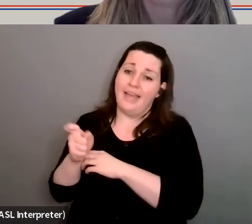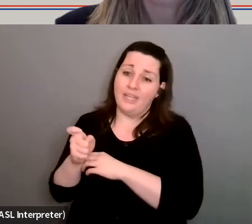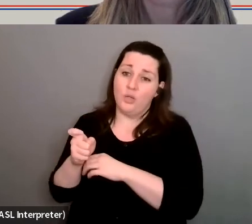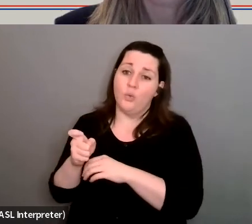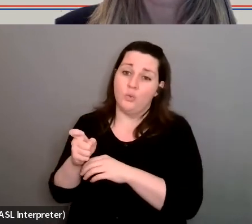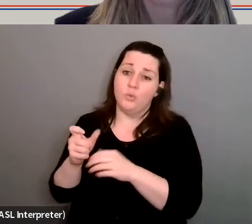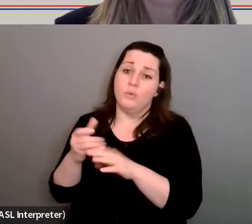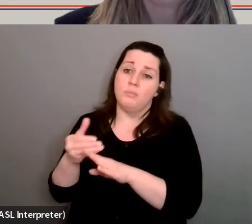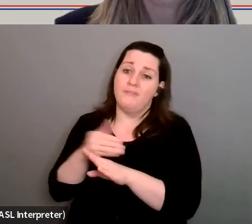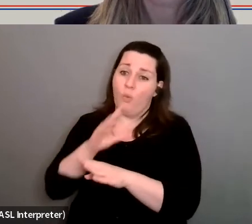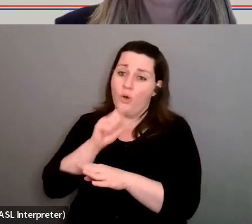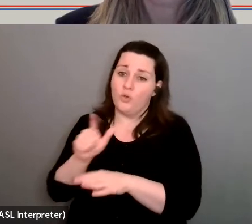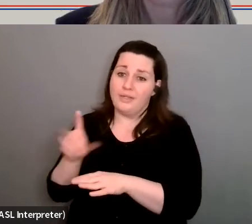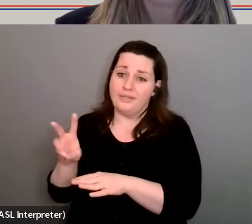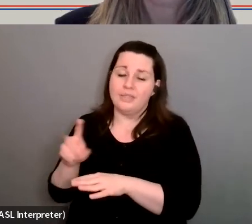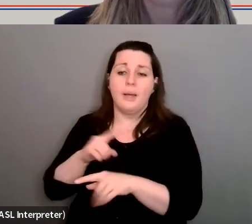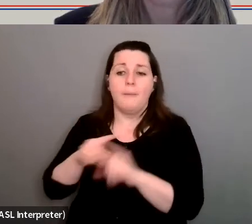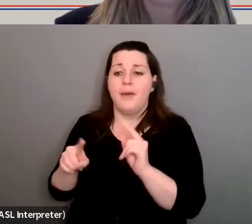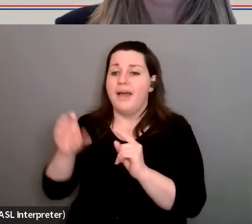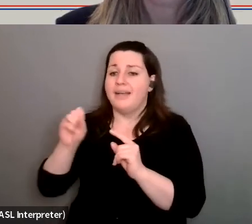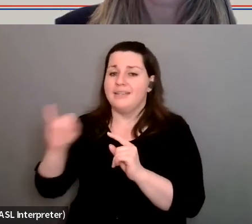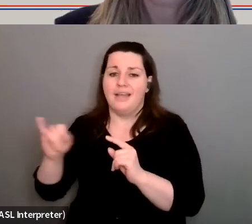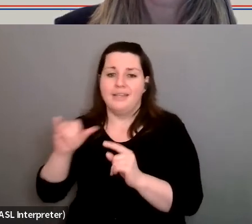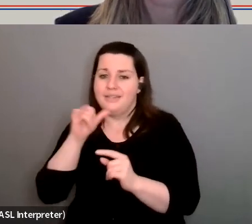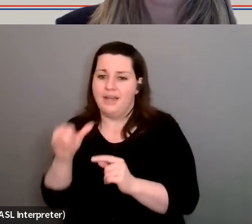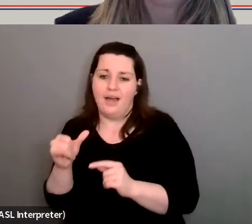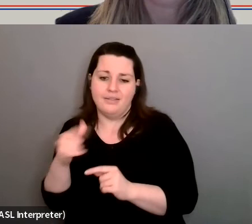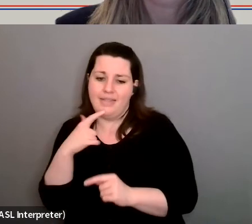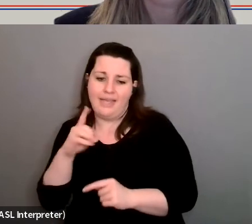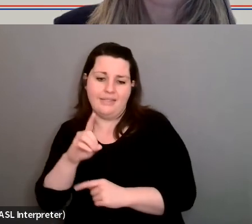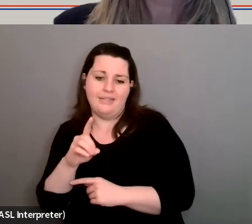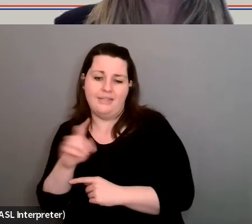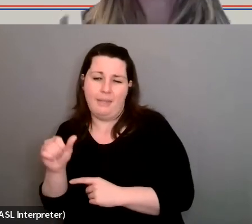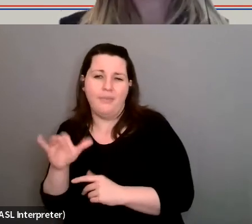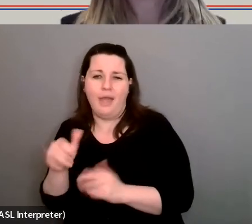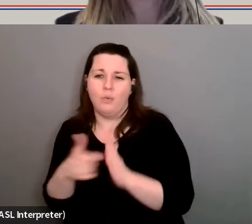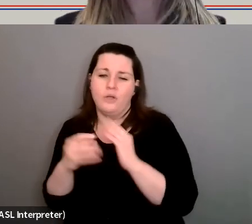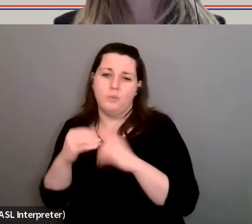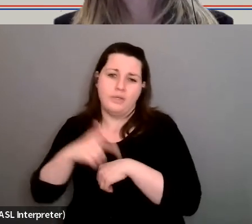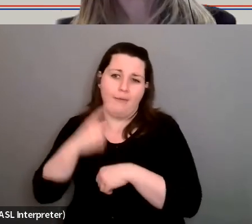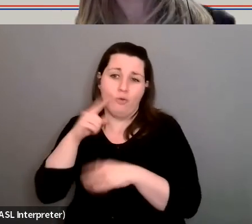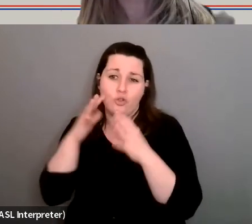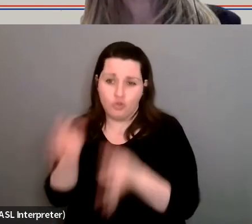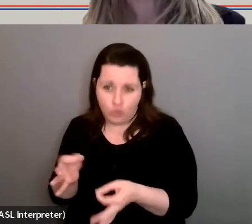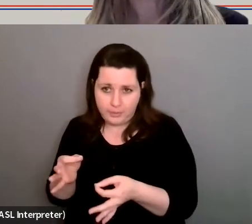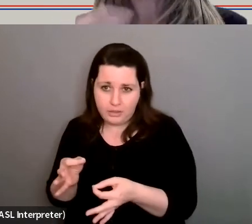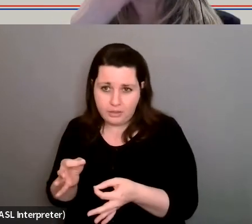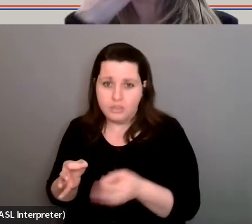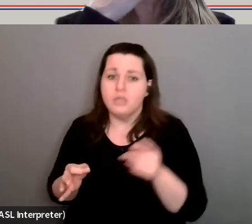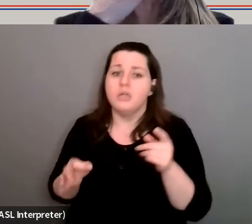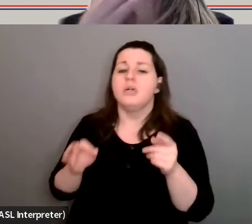not found disabled by SSI, because sometimes that takes a little bit longer for that determination, but I'm assuming. Right.